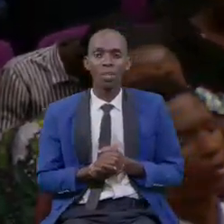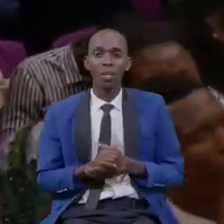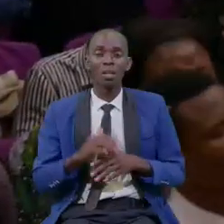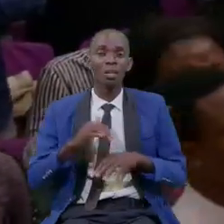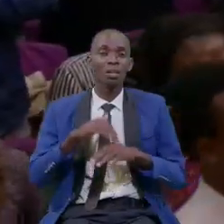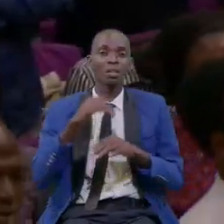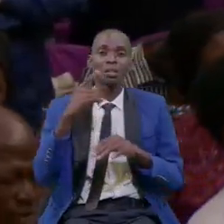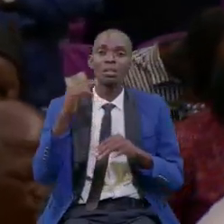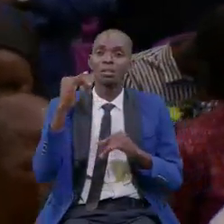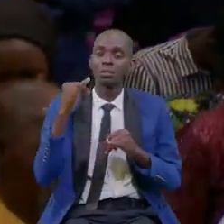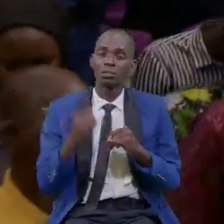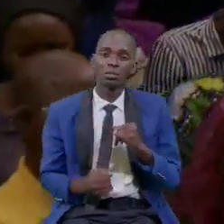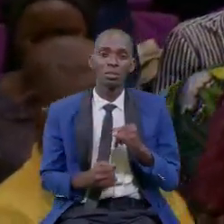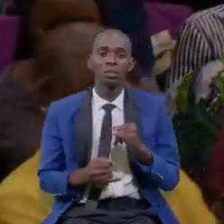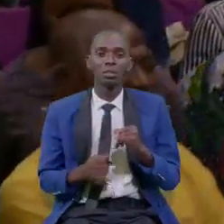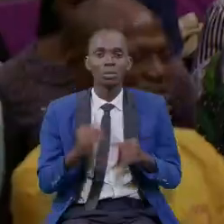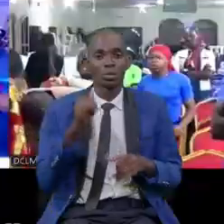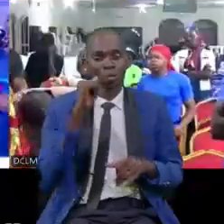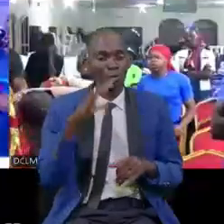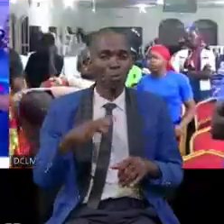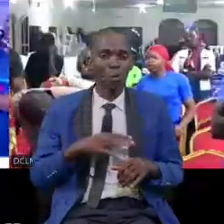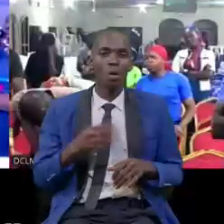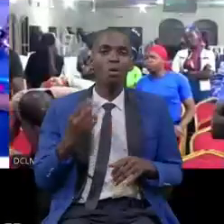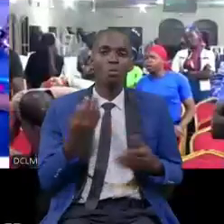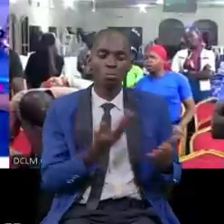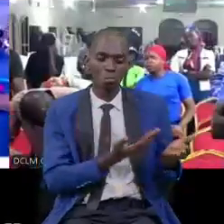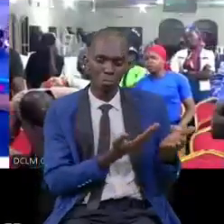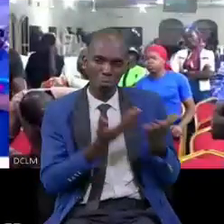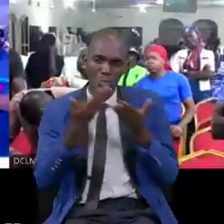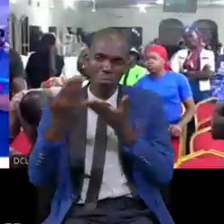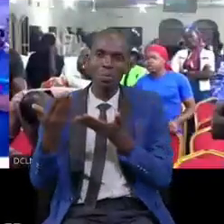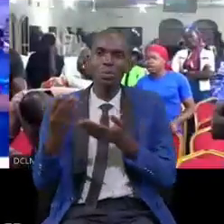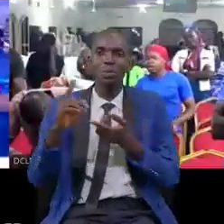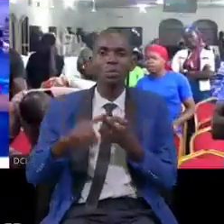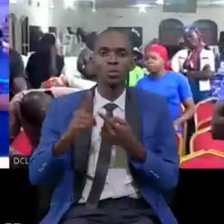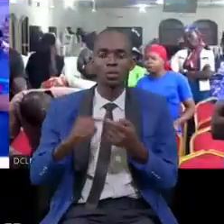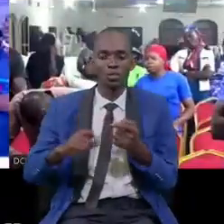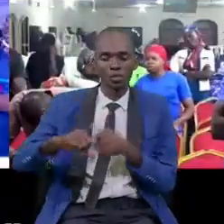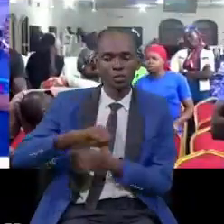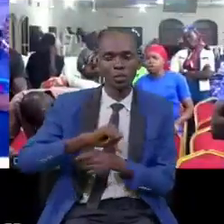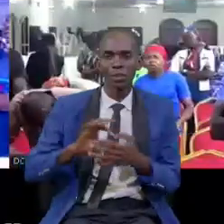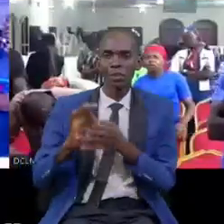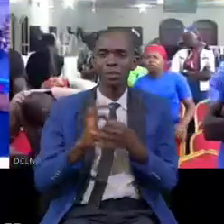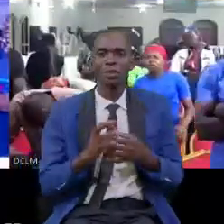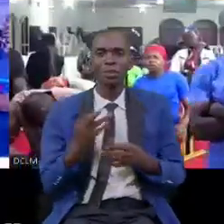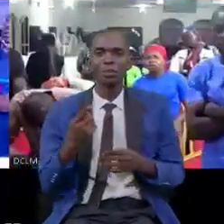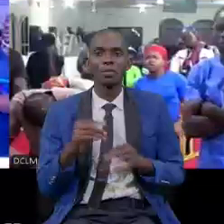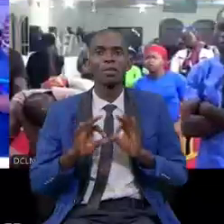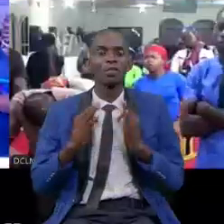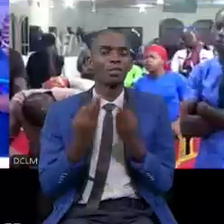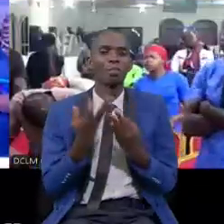Eventually, she was brought in into the fellowship of the family of Israel